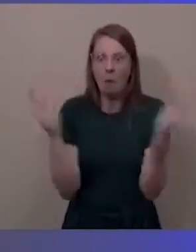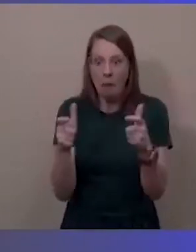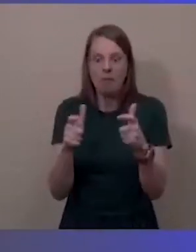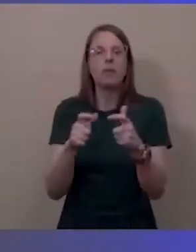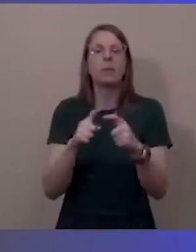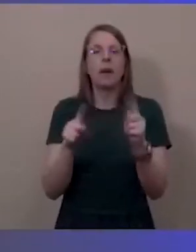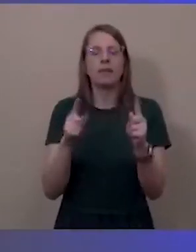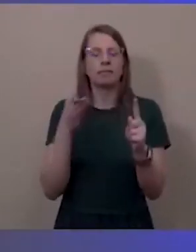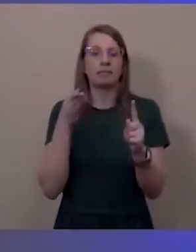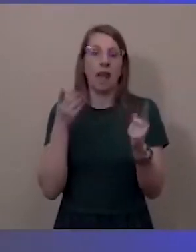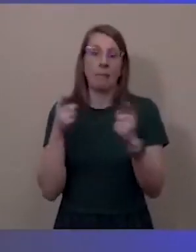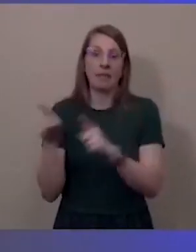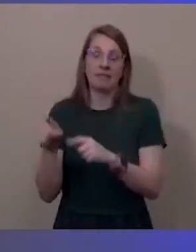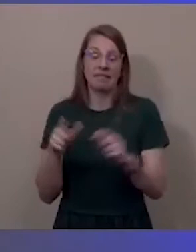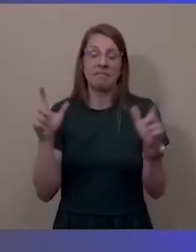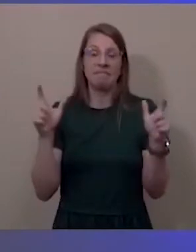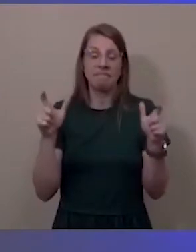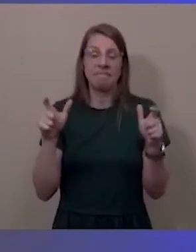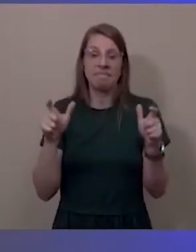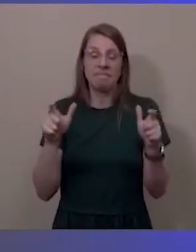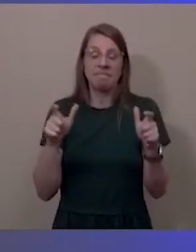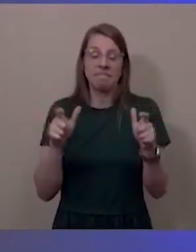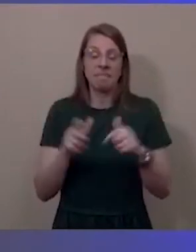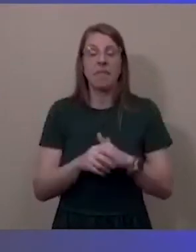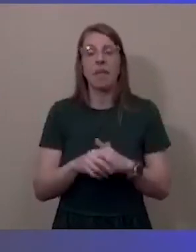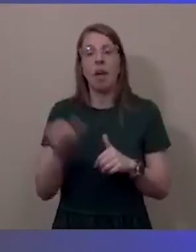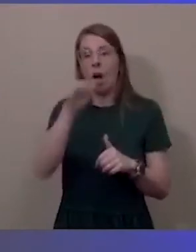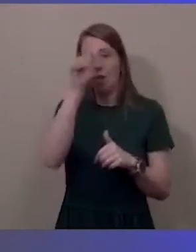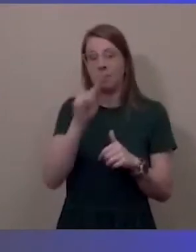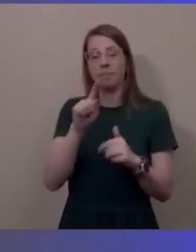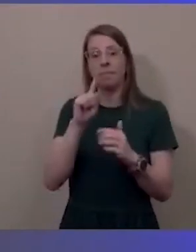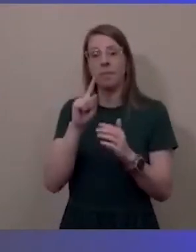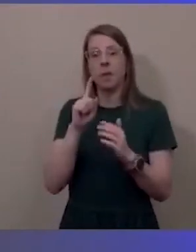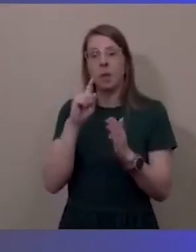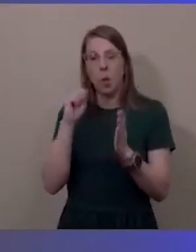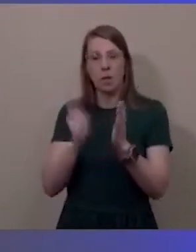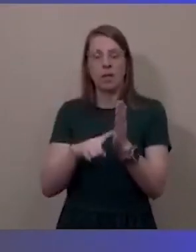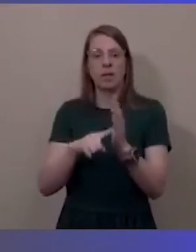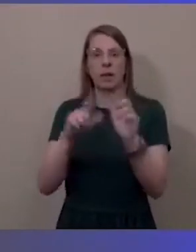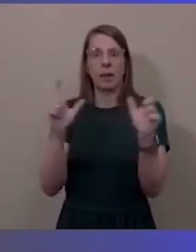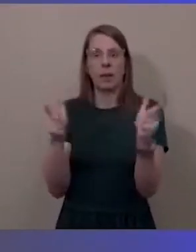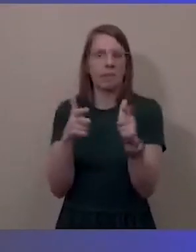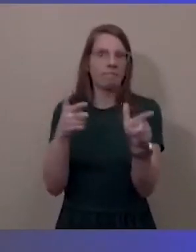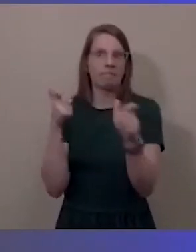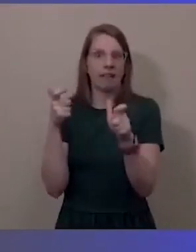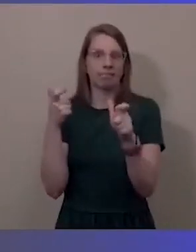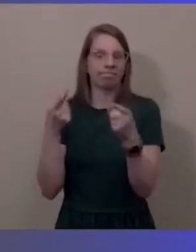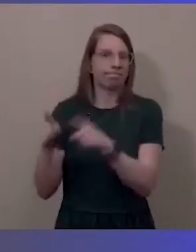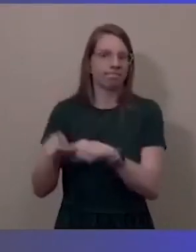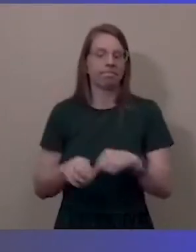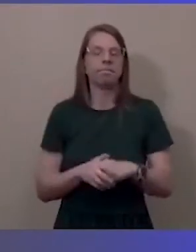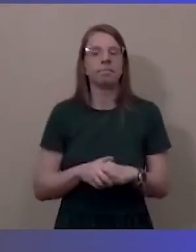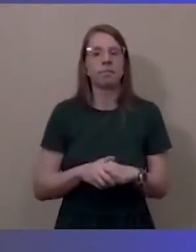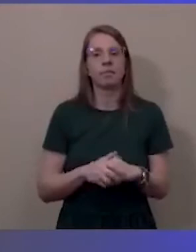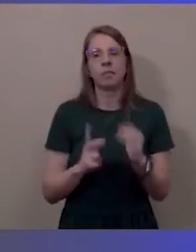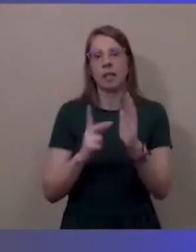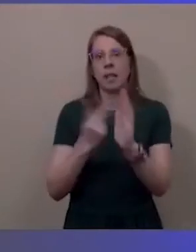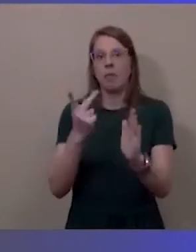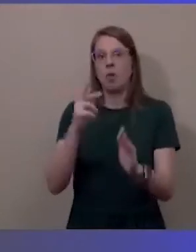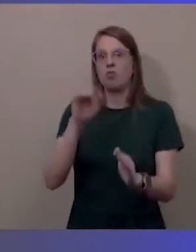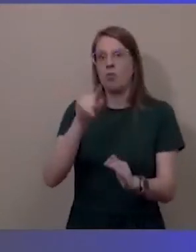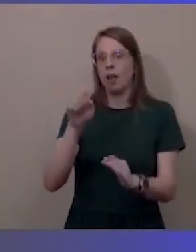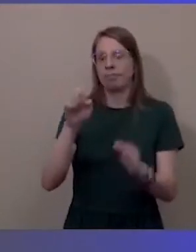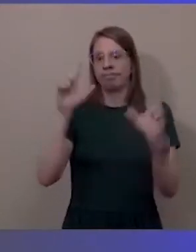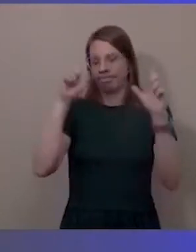And what happens with Alzheimer's is we see sort of acceleration of that shrinkage. So we see a doubling of the rate of shrinkage